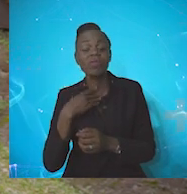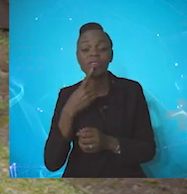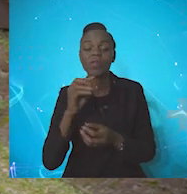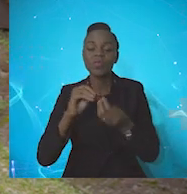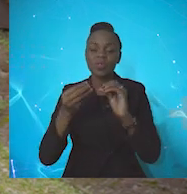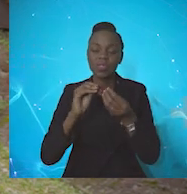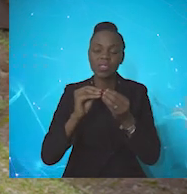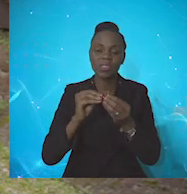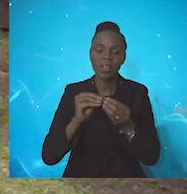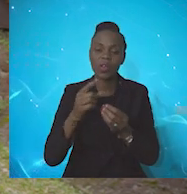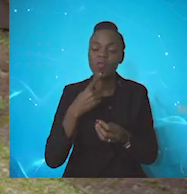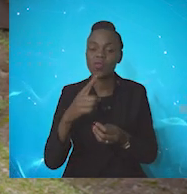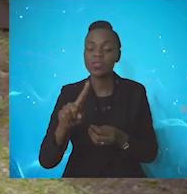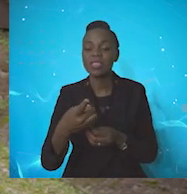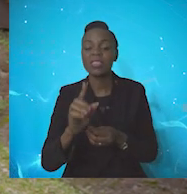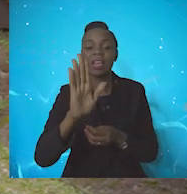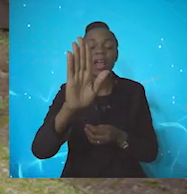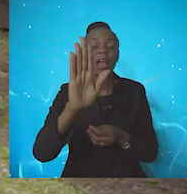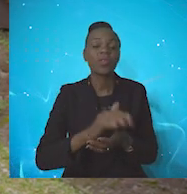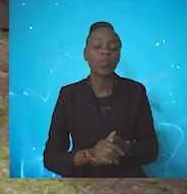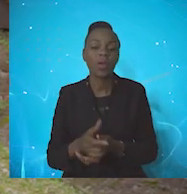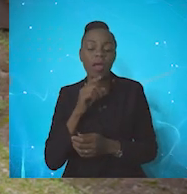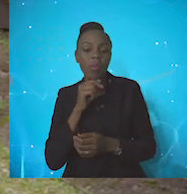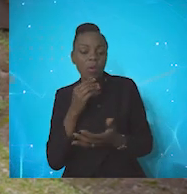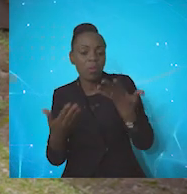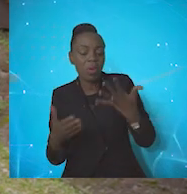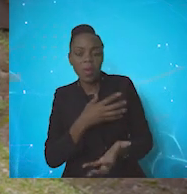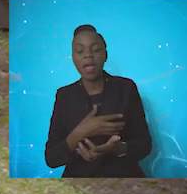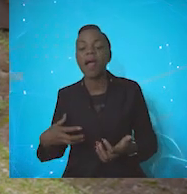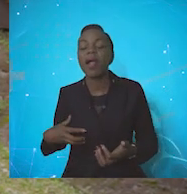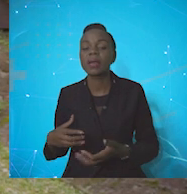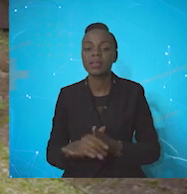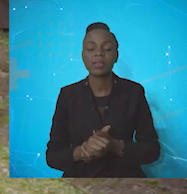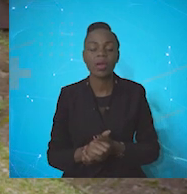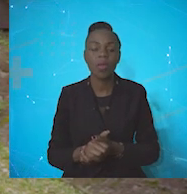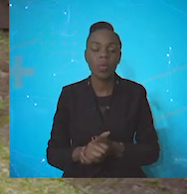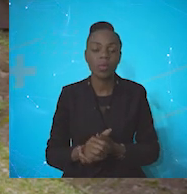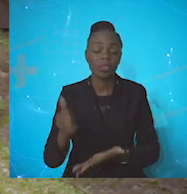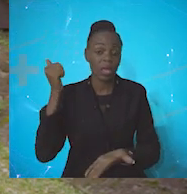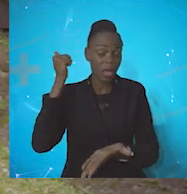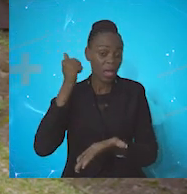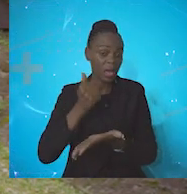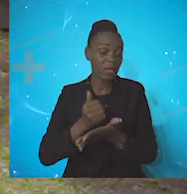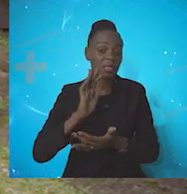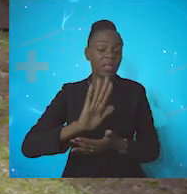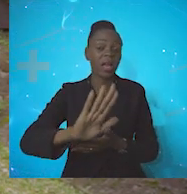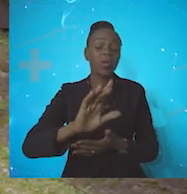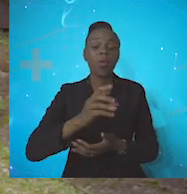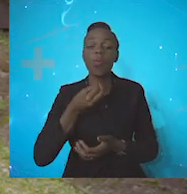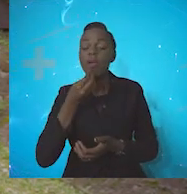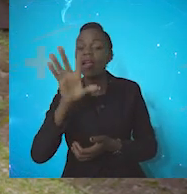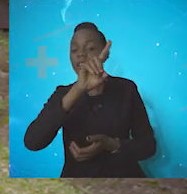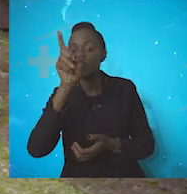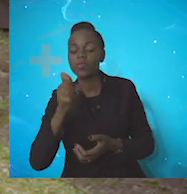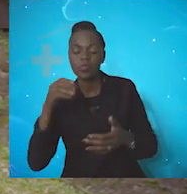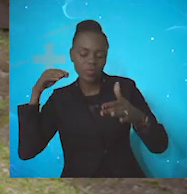dzina lanu, mutiuza ngati muli amuna kapena akazi, mutiuza postal address yanu, yankhani funso lanu ndikutumiza ndithu yankholanu